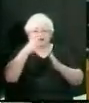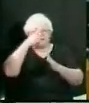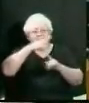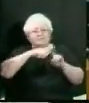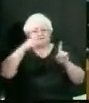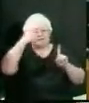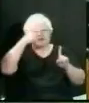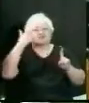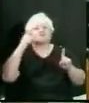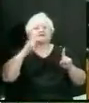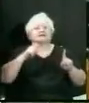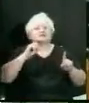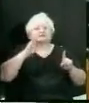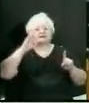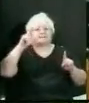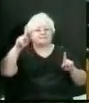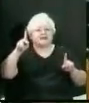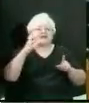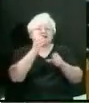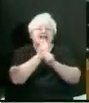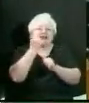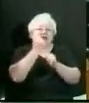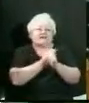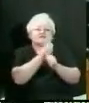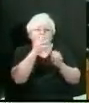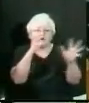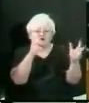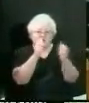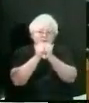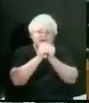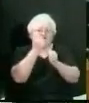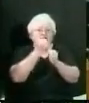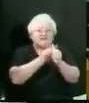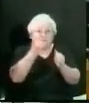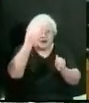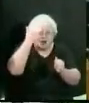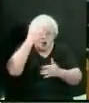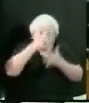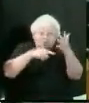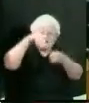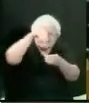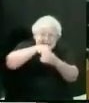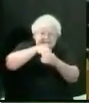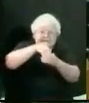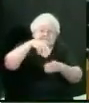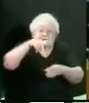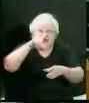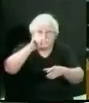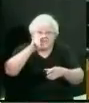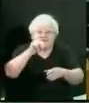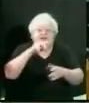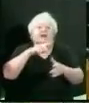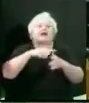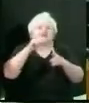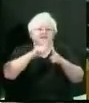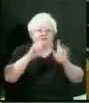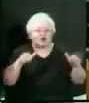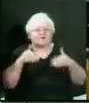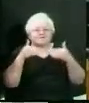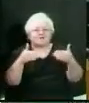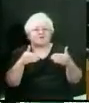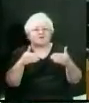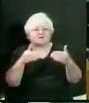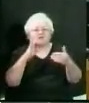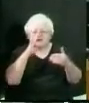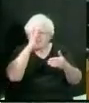need to send this back where we can get everyone together so everyone knows what's in the plan, and they know what it's going to do, and we can